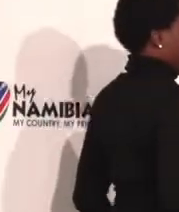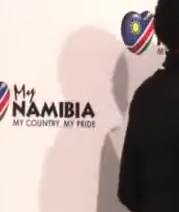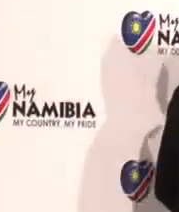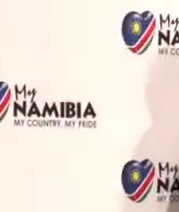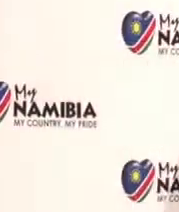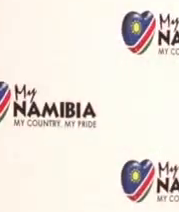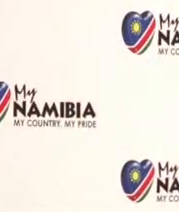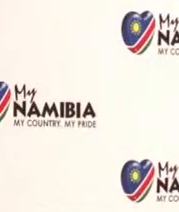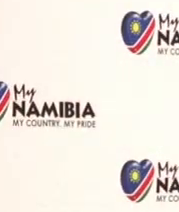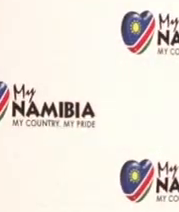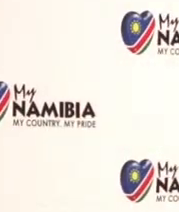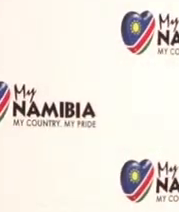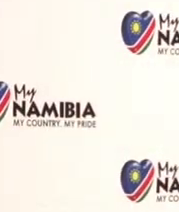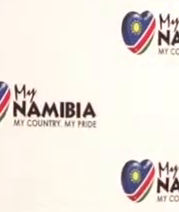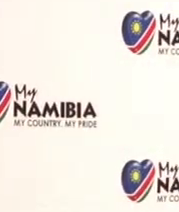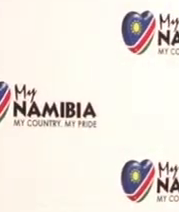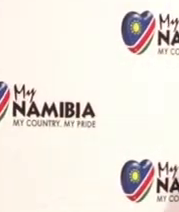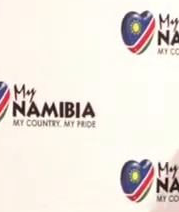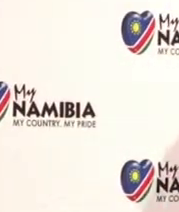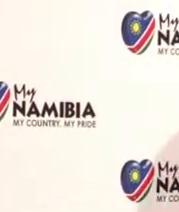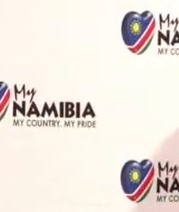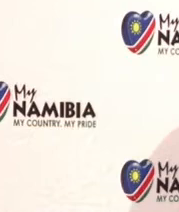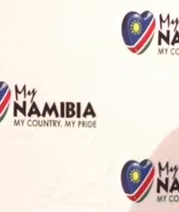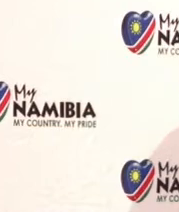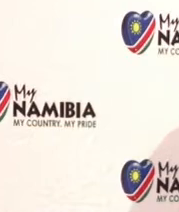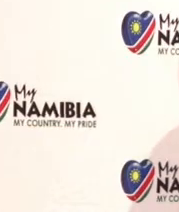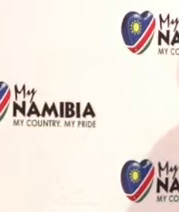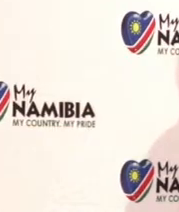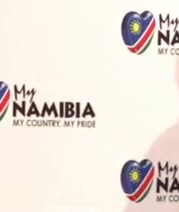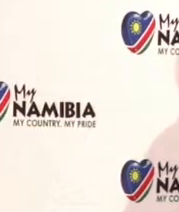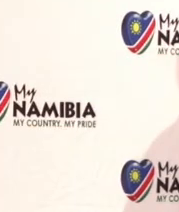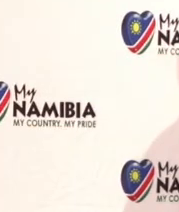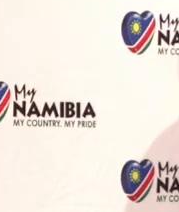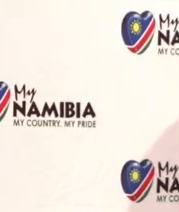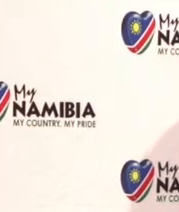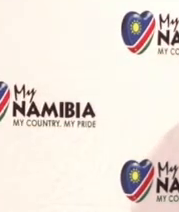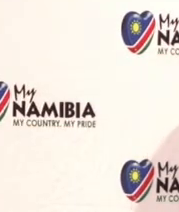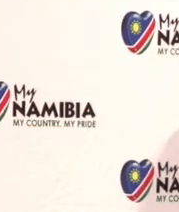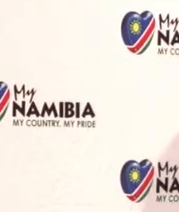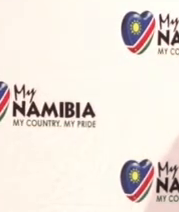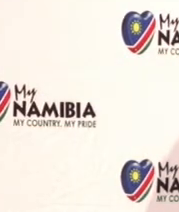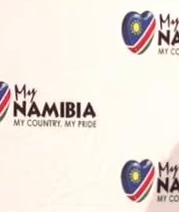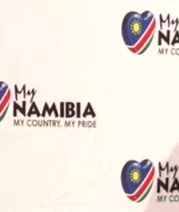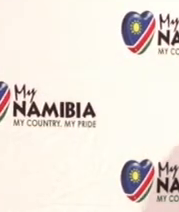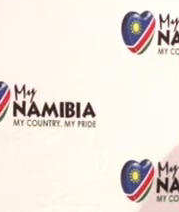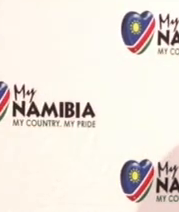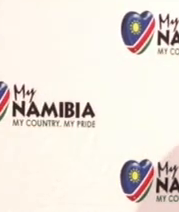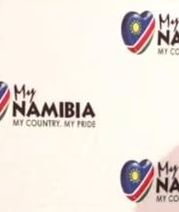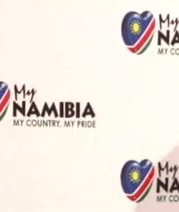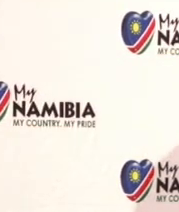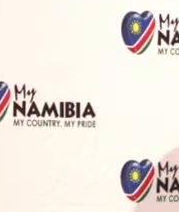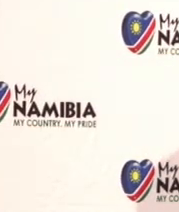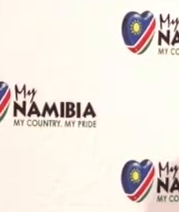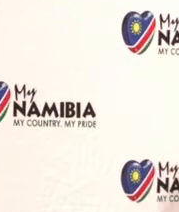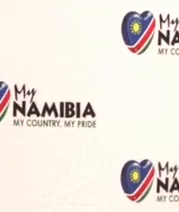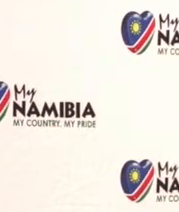Welcome back. We are still here at the COVID Community Center. A very strong call on Namibians to adhere to the regulations. Otherwise,